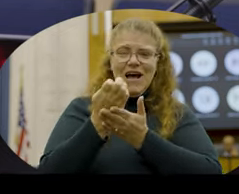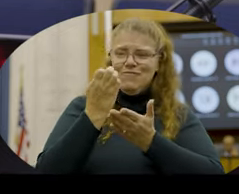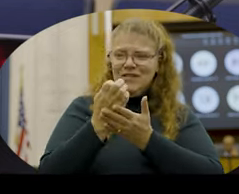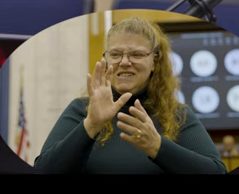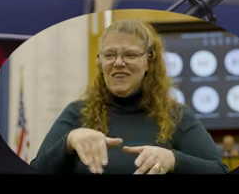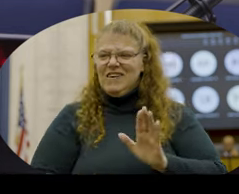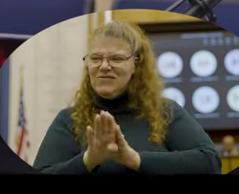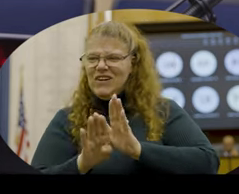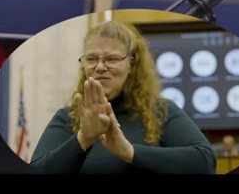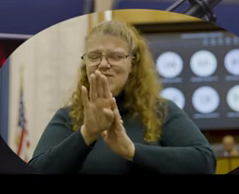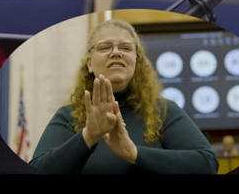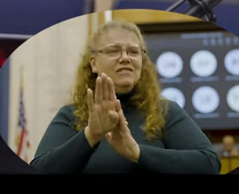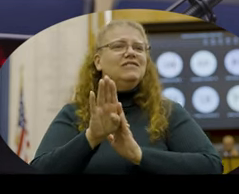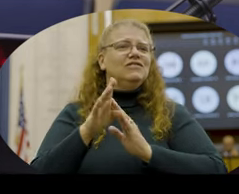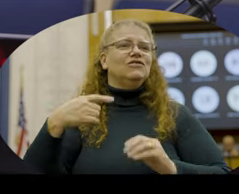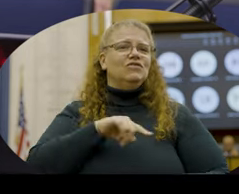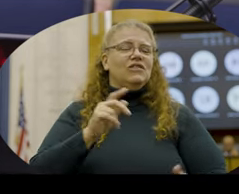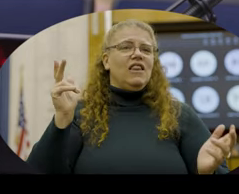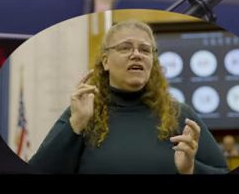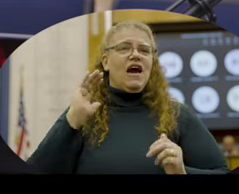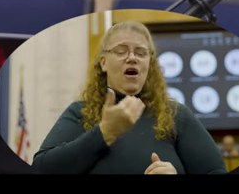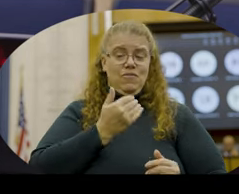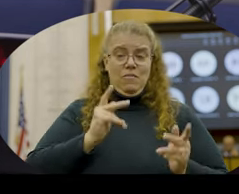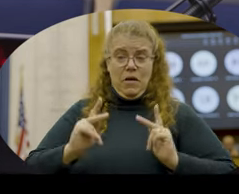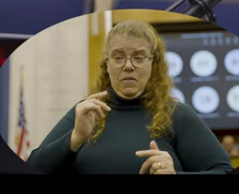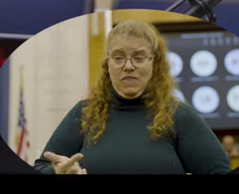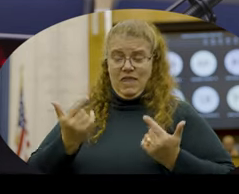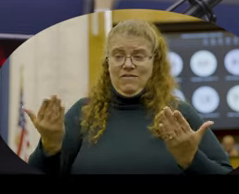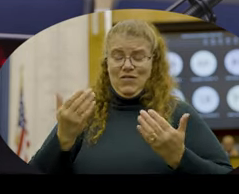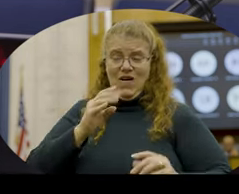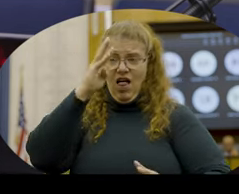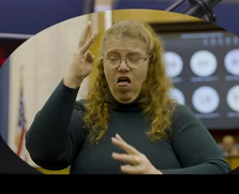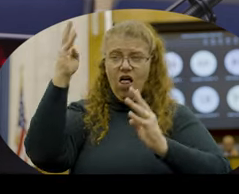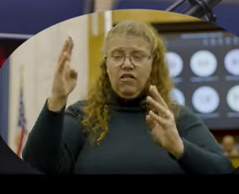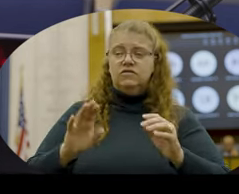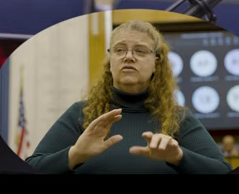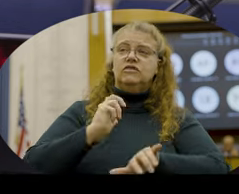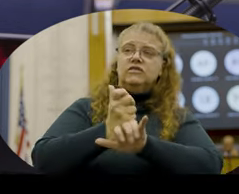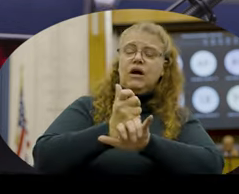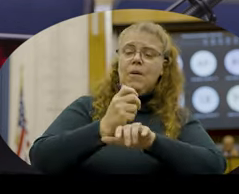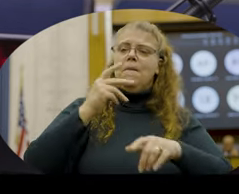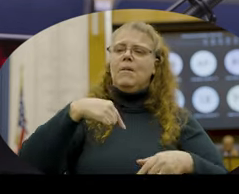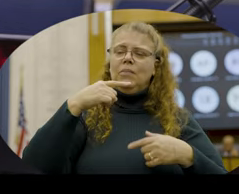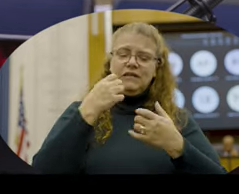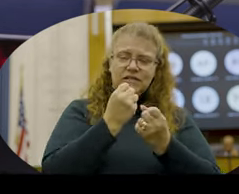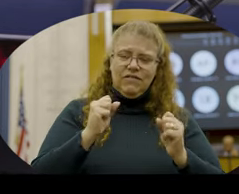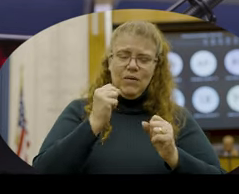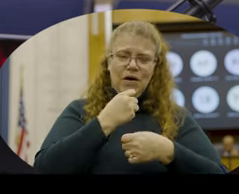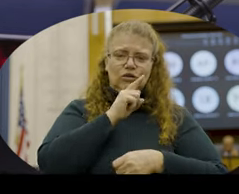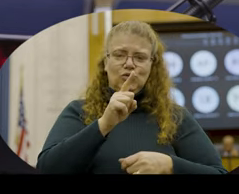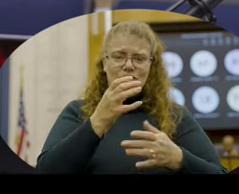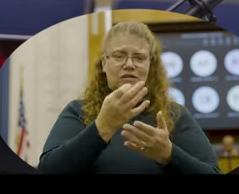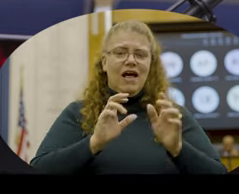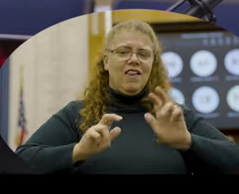economic development. We listened to our residents and we've reimagined and revitalized public safety, making critical investments